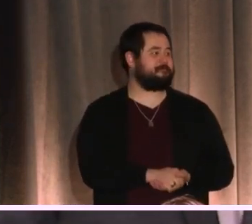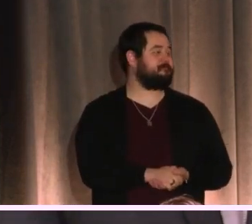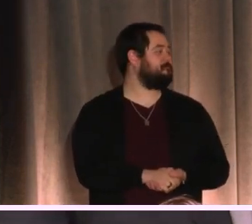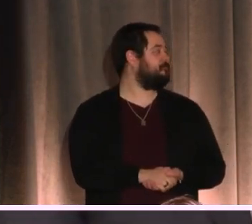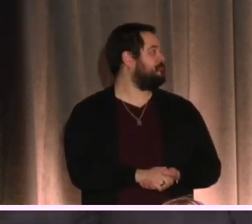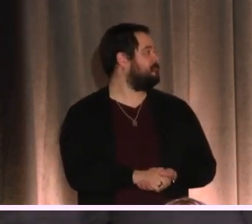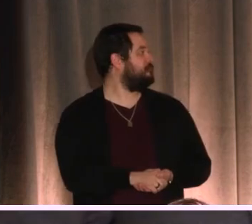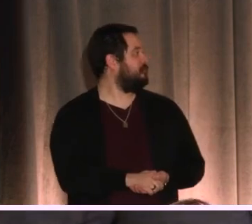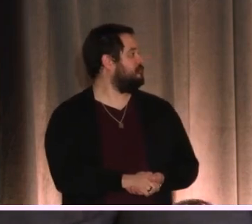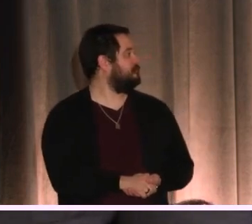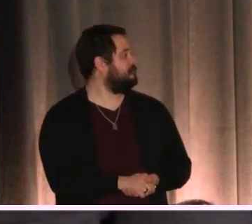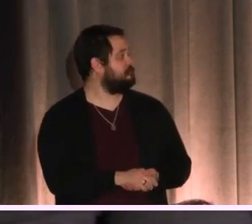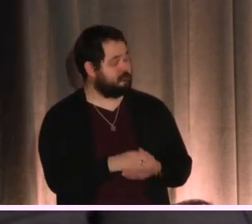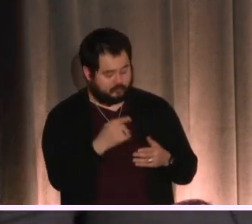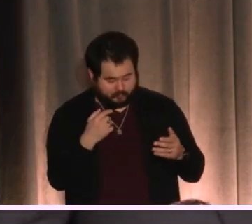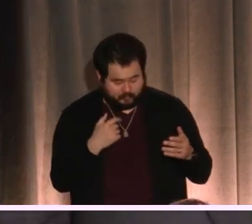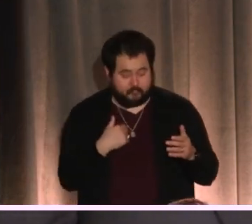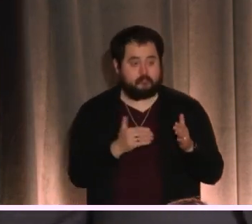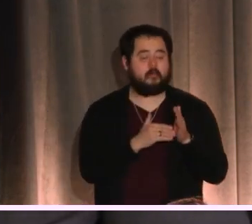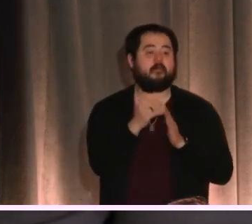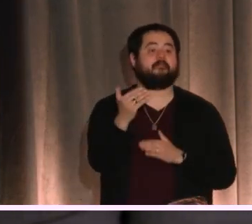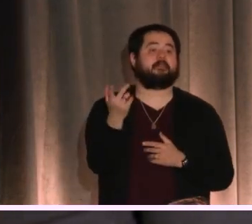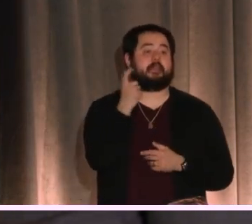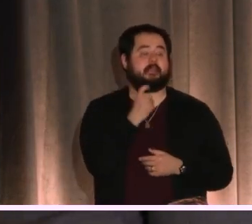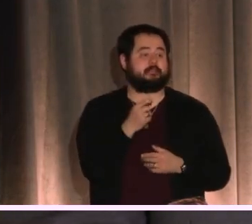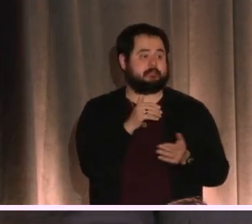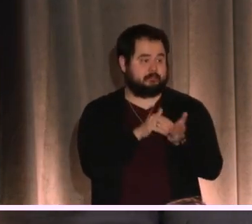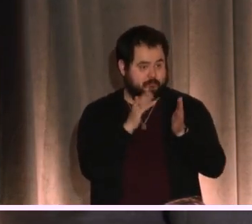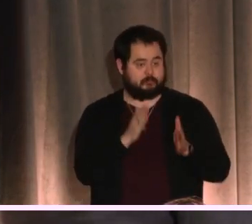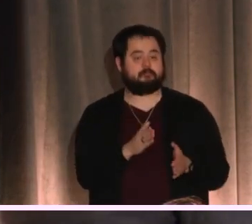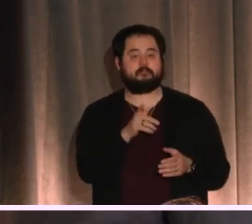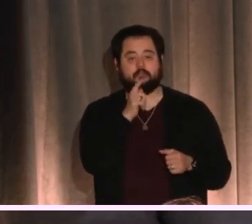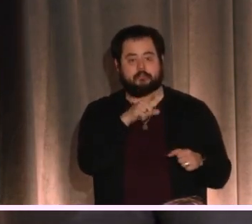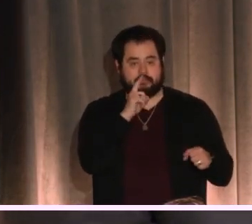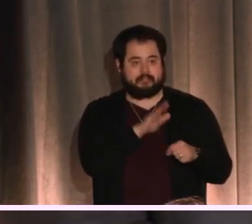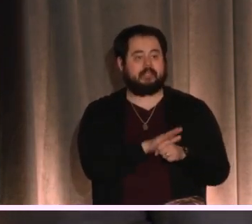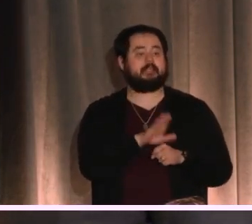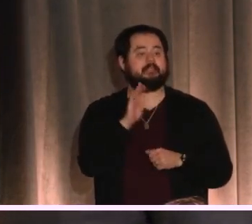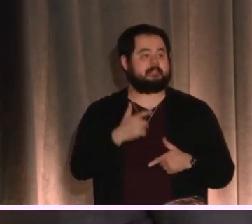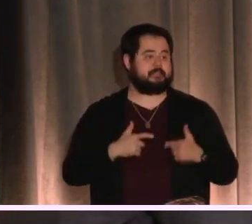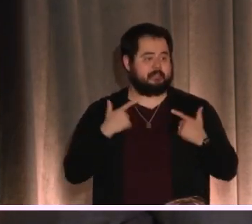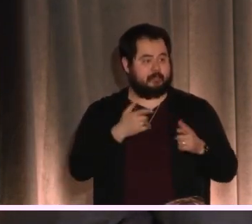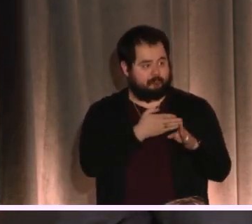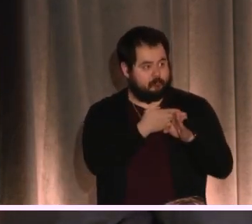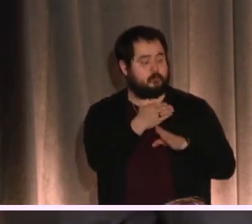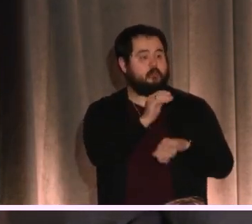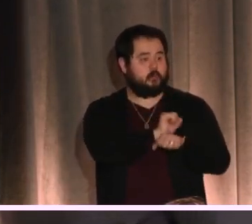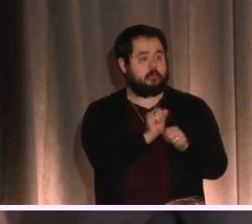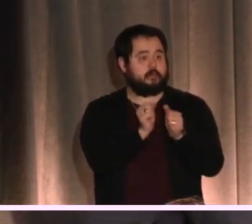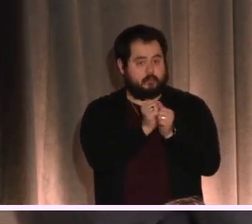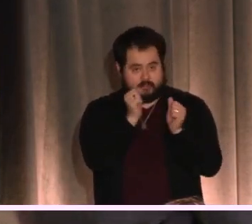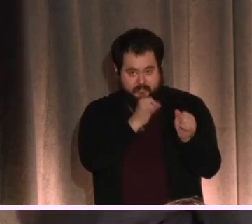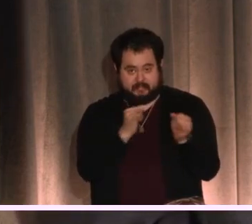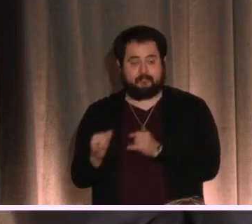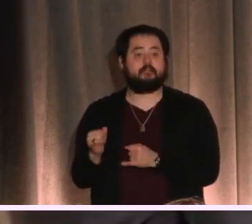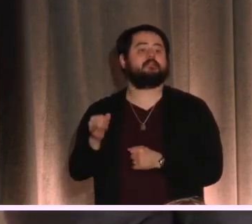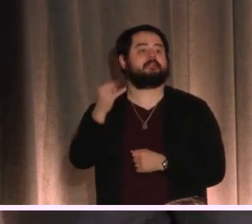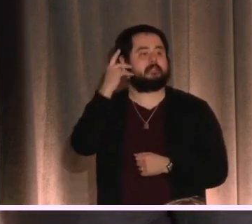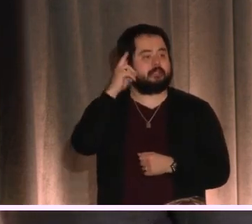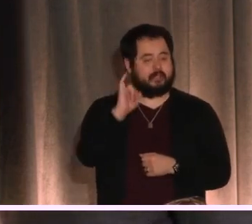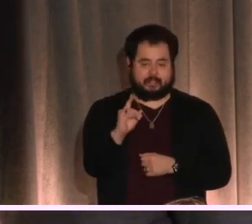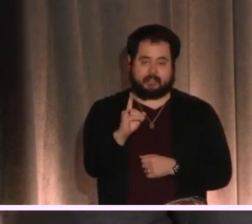So I'm often asked, as a physician who has dedicated his life and his career to working with individuals with intellectual and